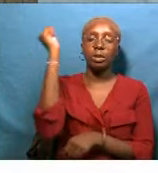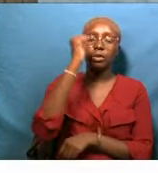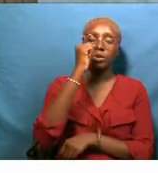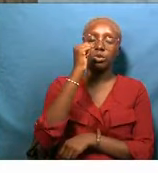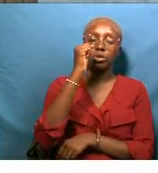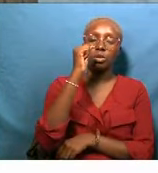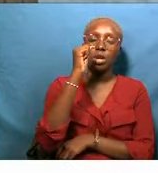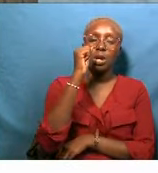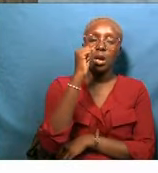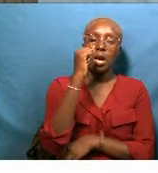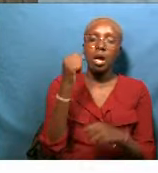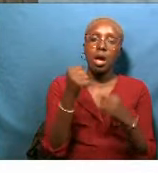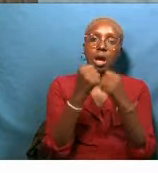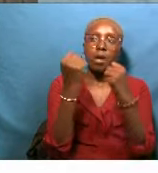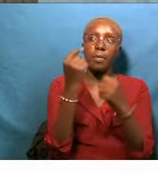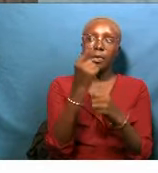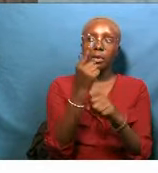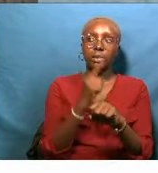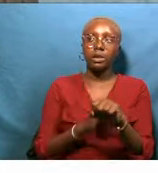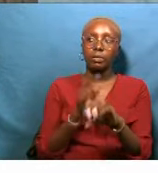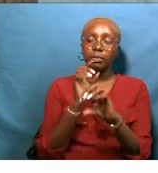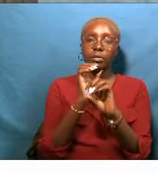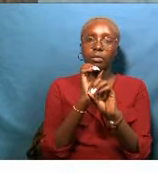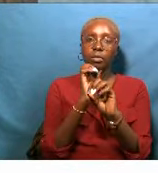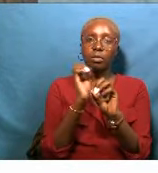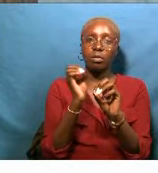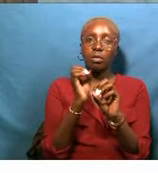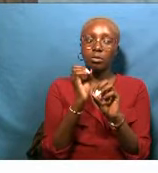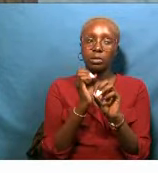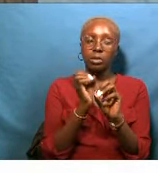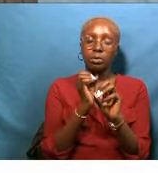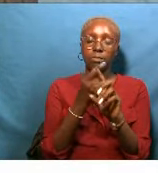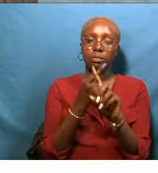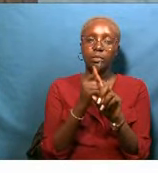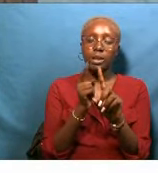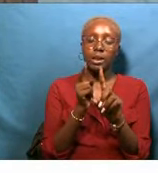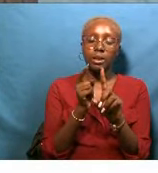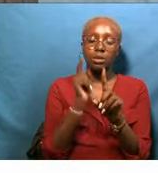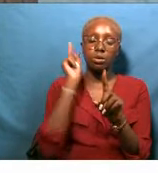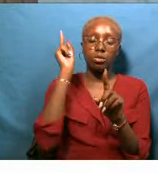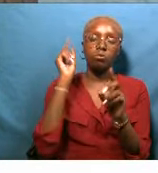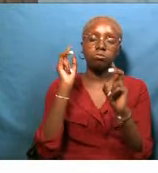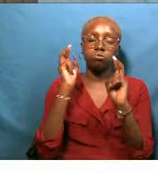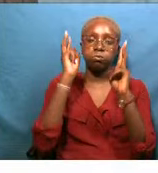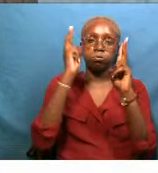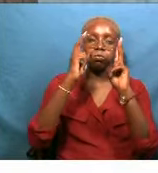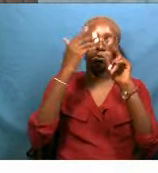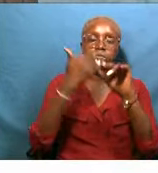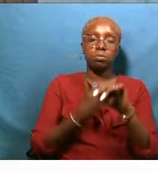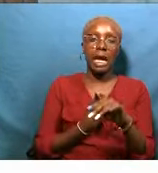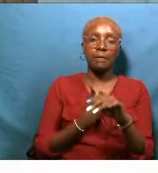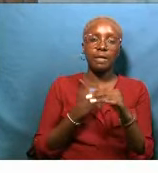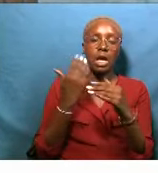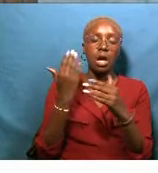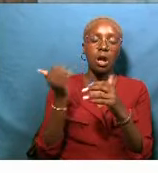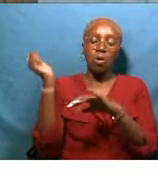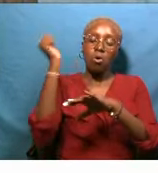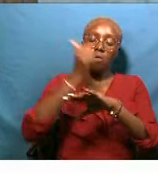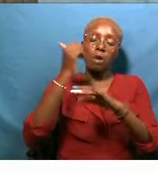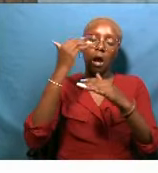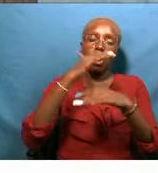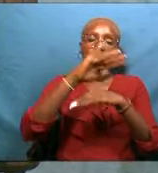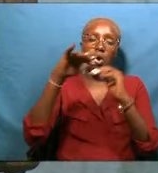that has happened, but a testimony that you conquer every limiting space and